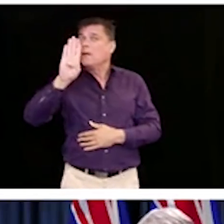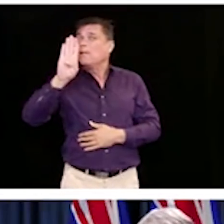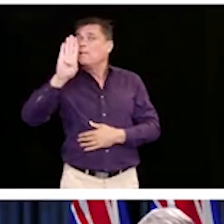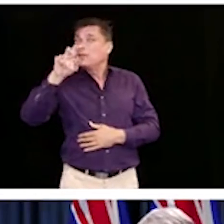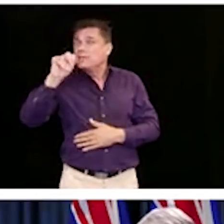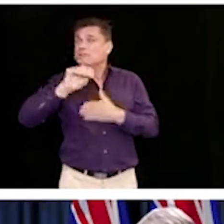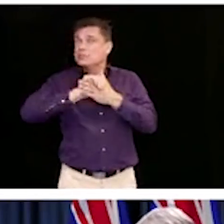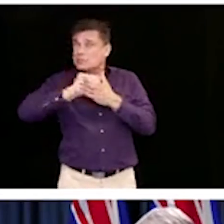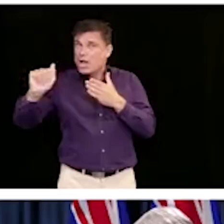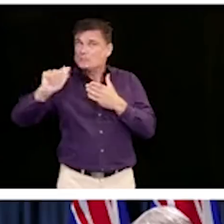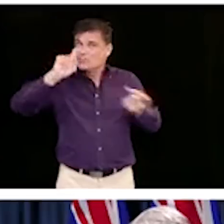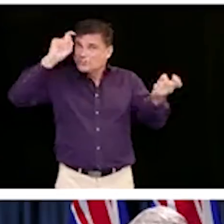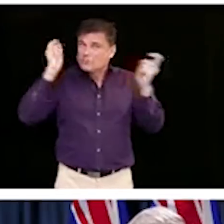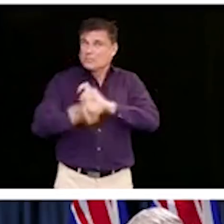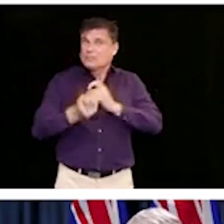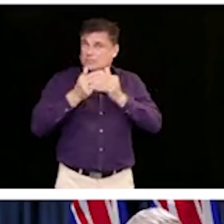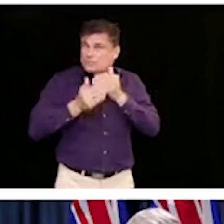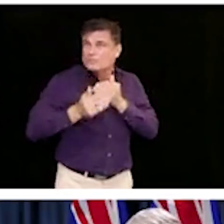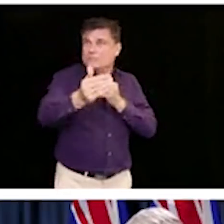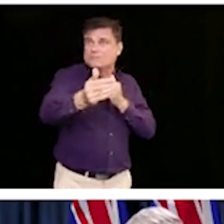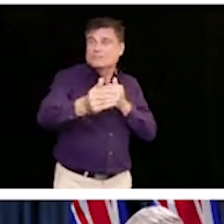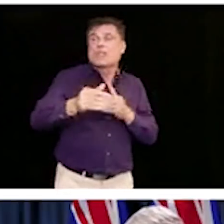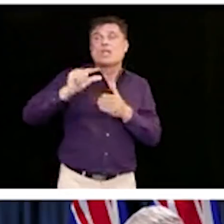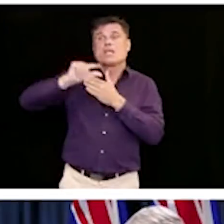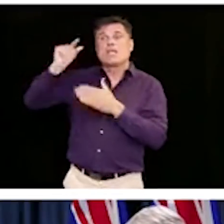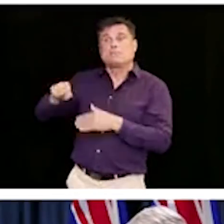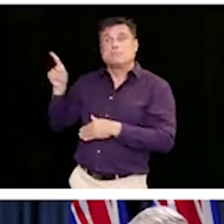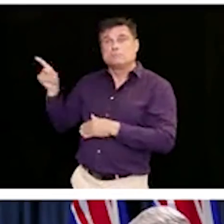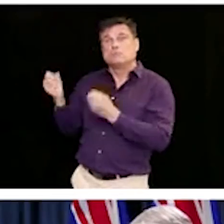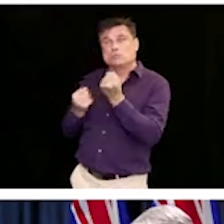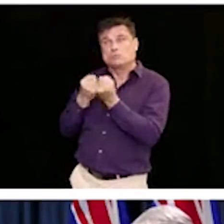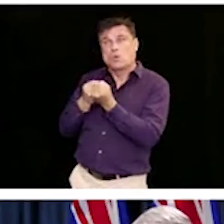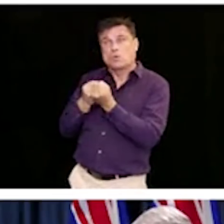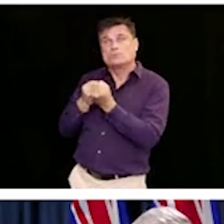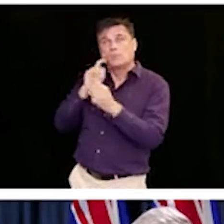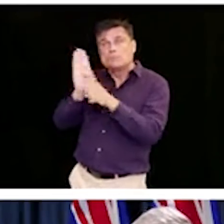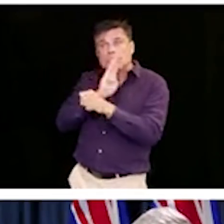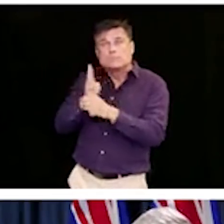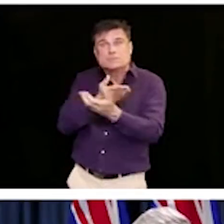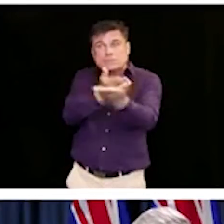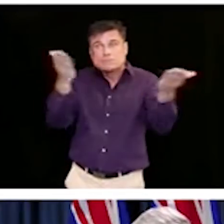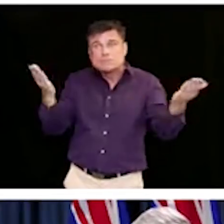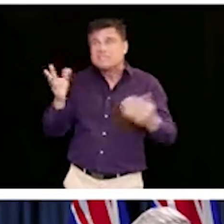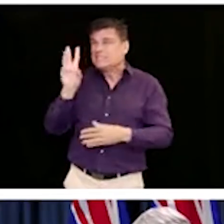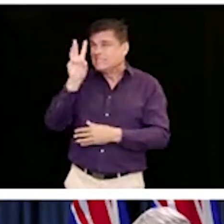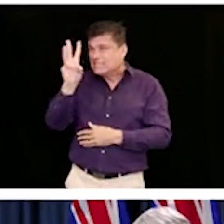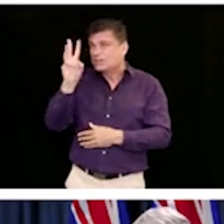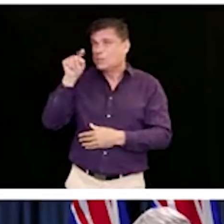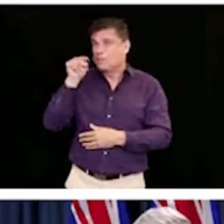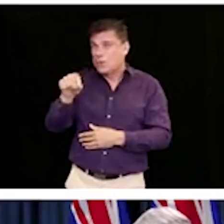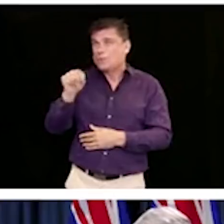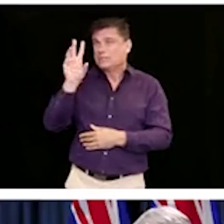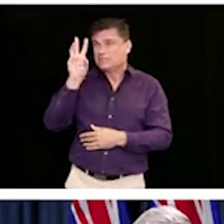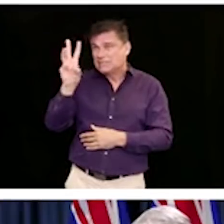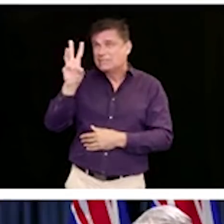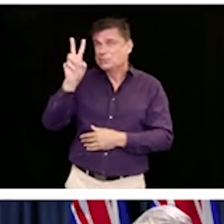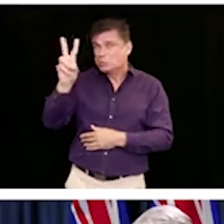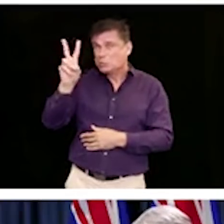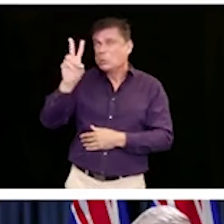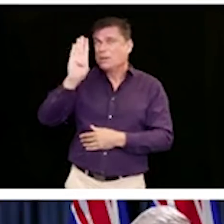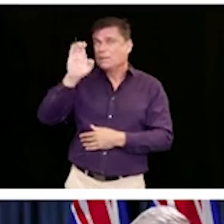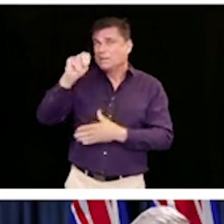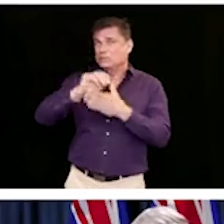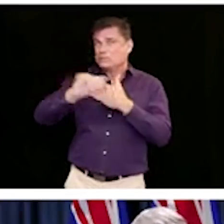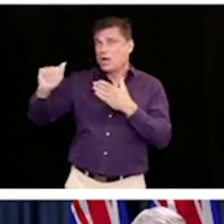billion. Government support for people and businesses stands at $6.262 billion, which of